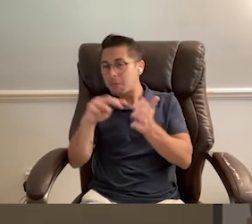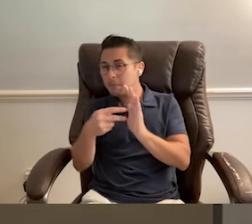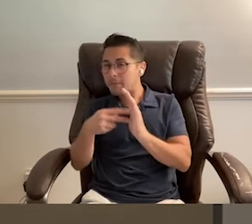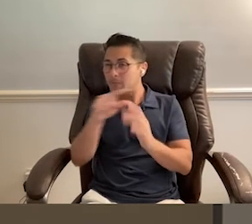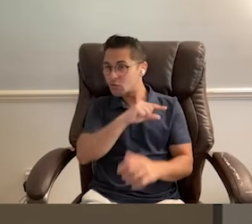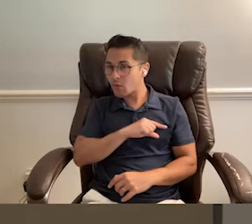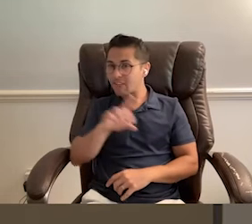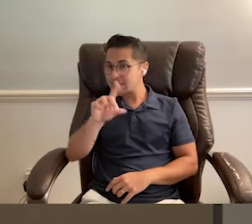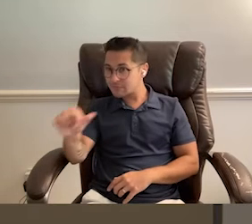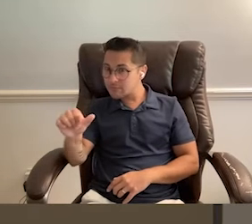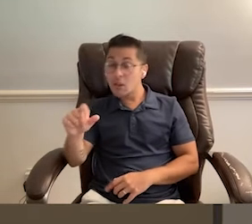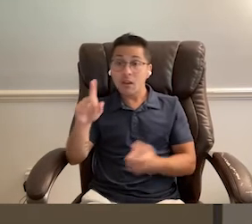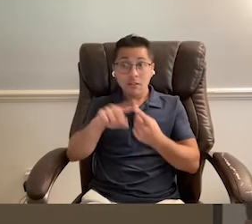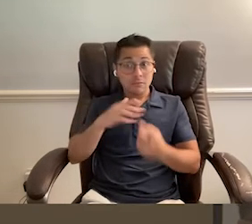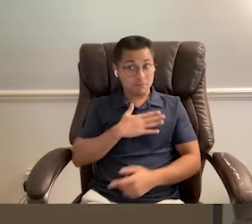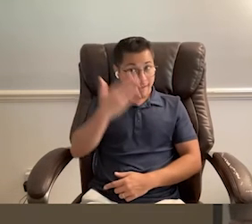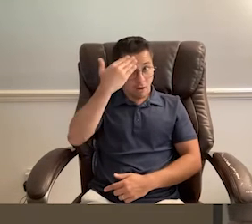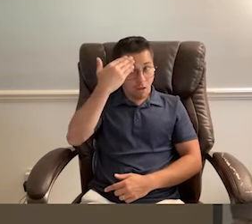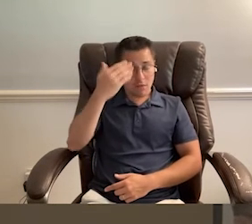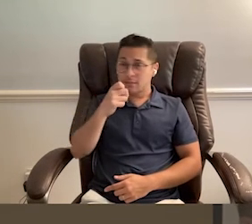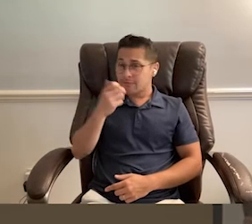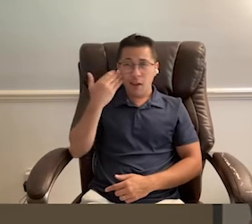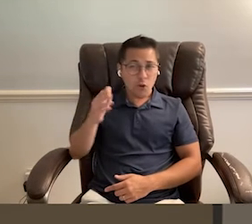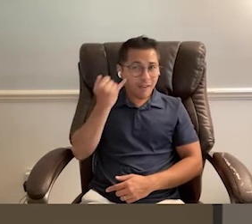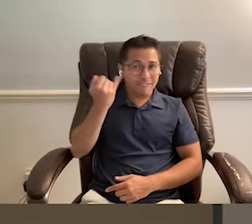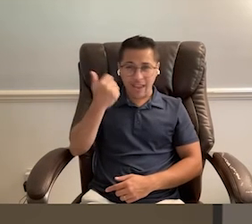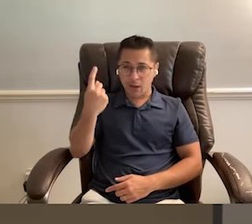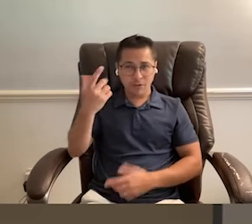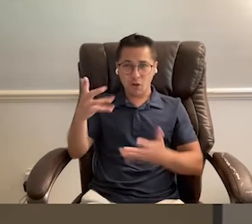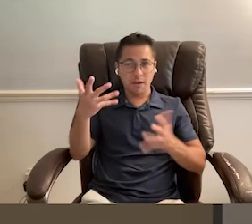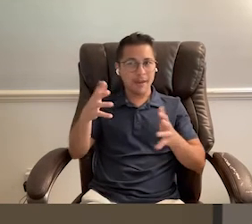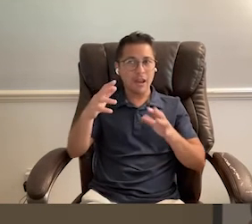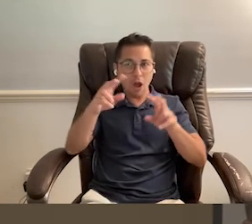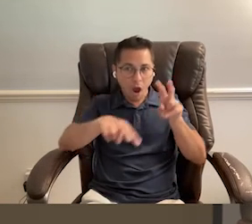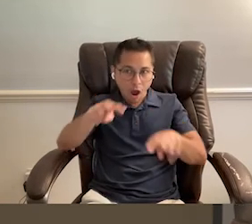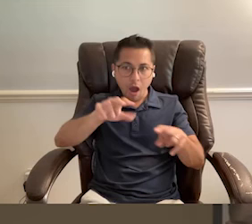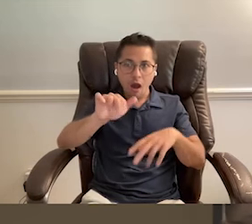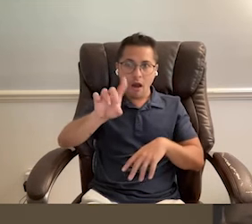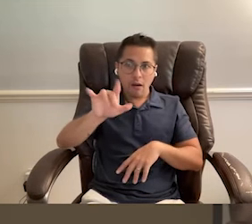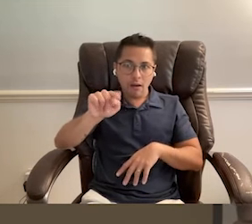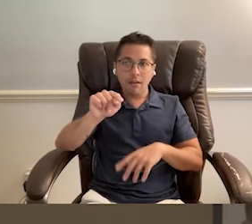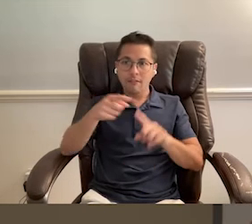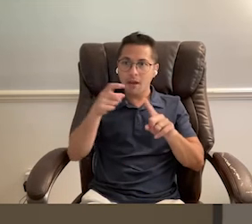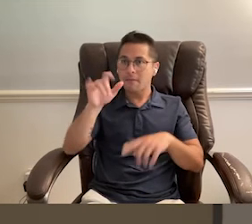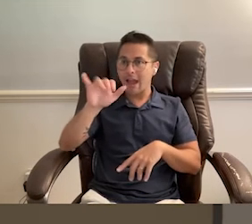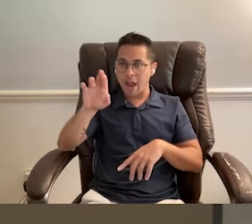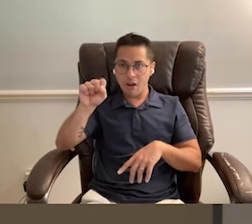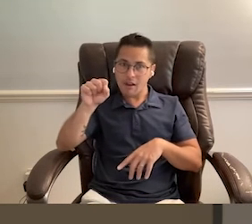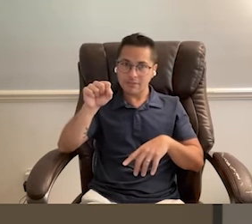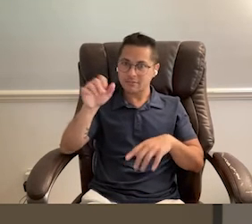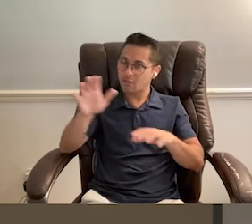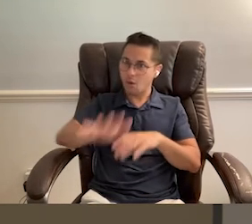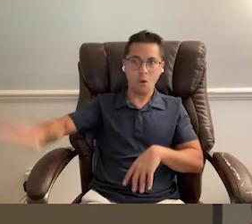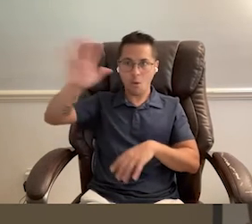my knowledge, I don't know of anybody that's been audited by the IRS and there's been any issues in the whole entire country. I know Social Security